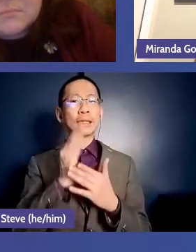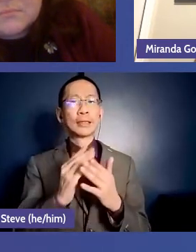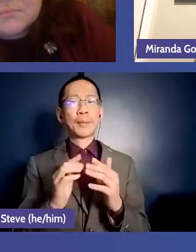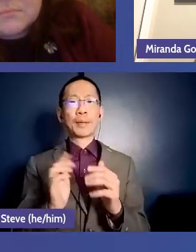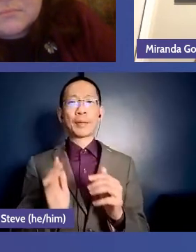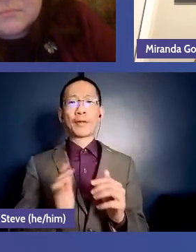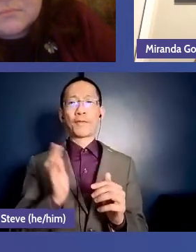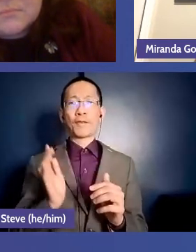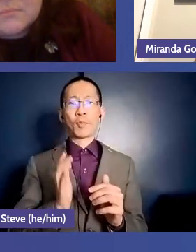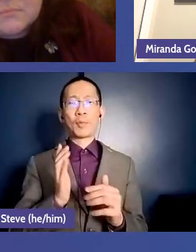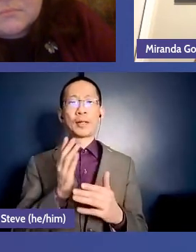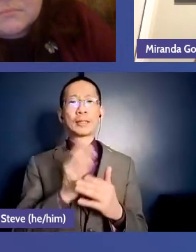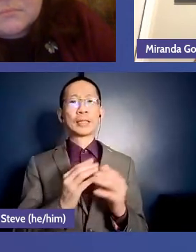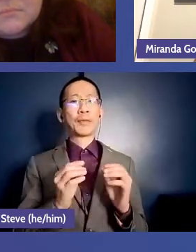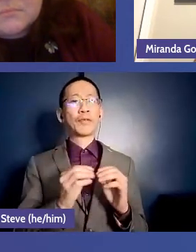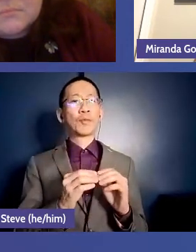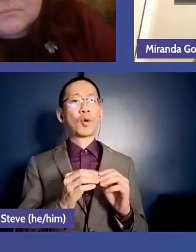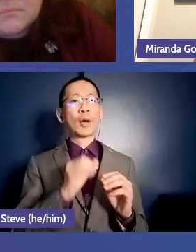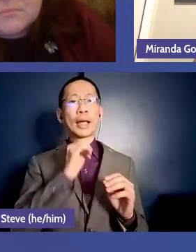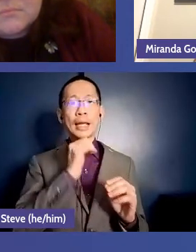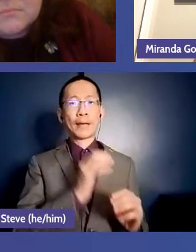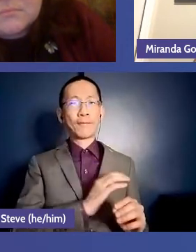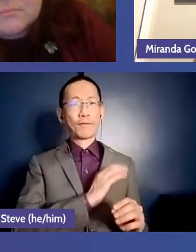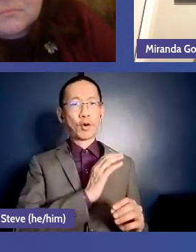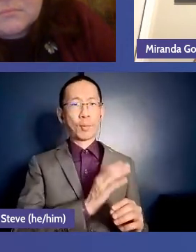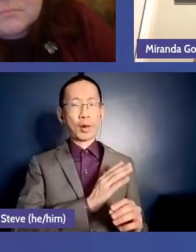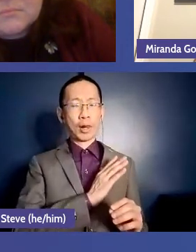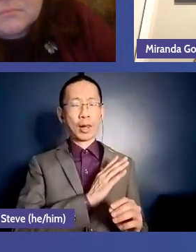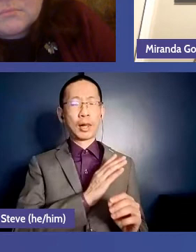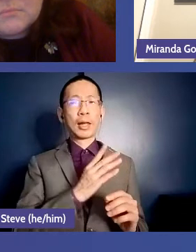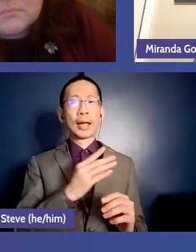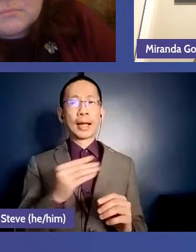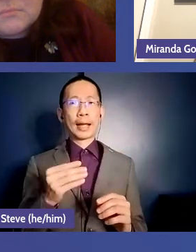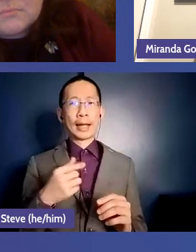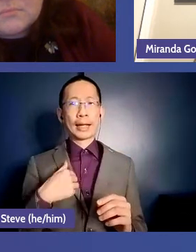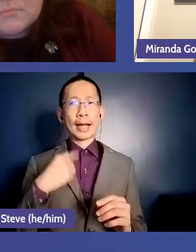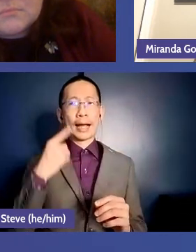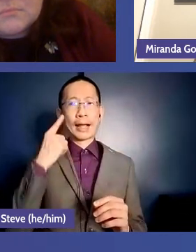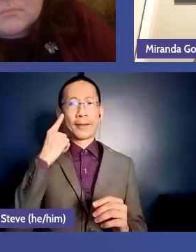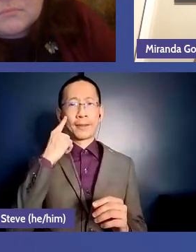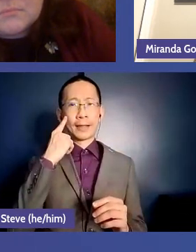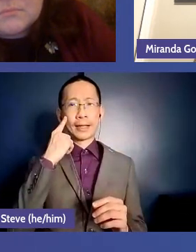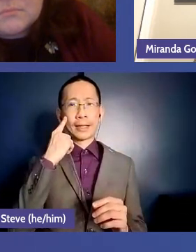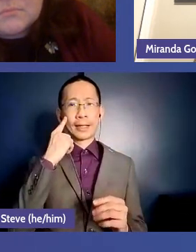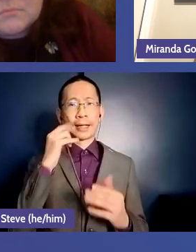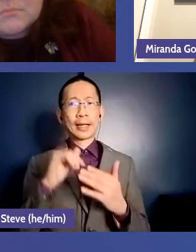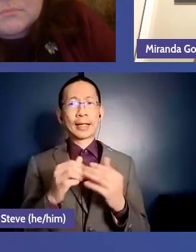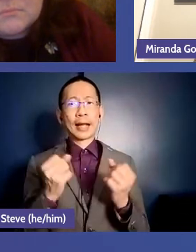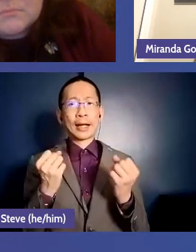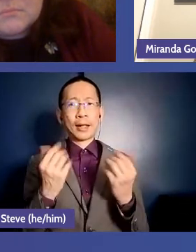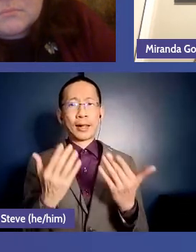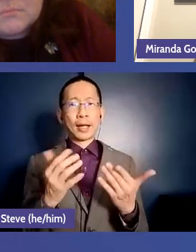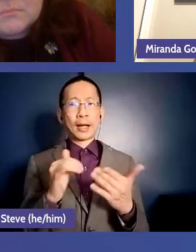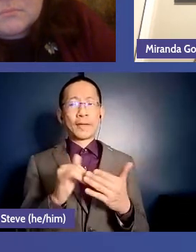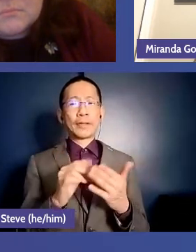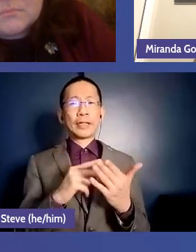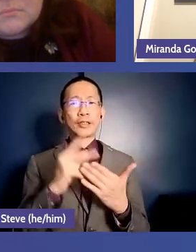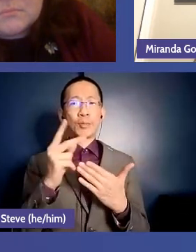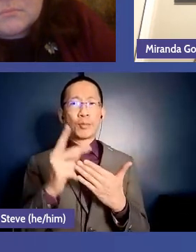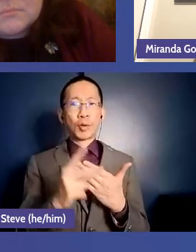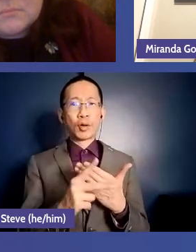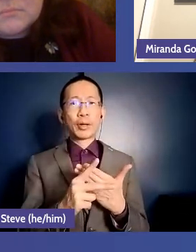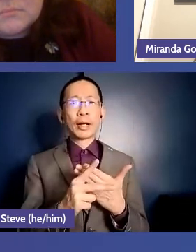have been more informal. And I think that a lot of these programs